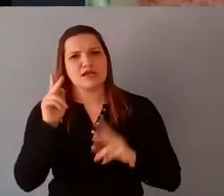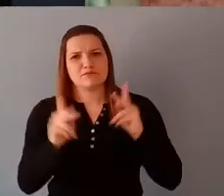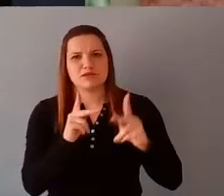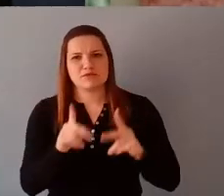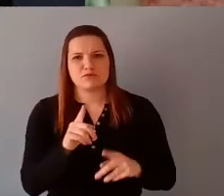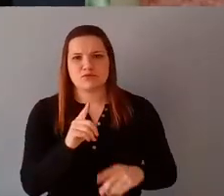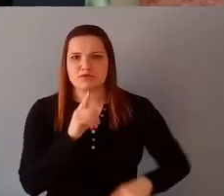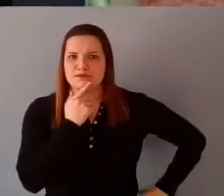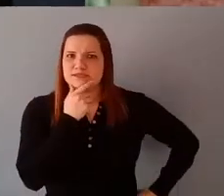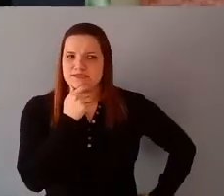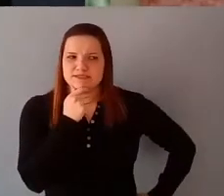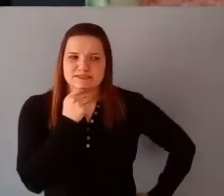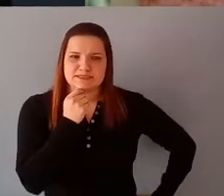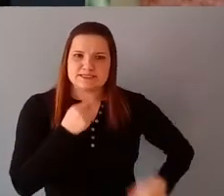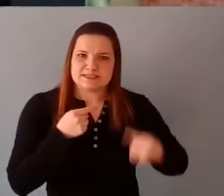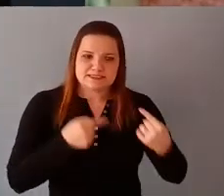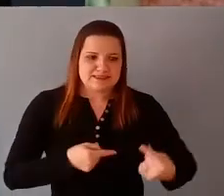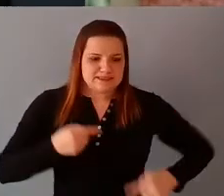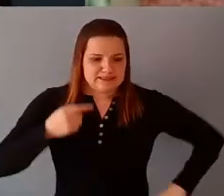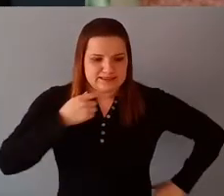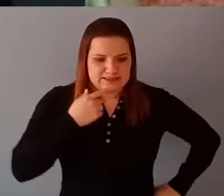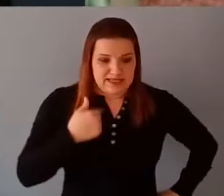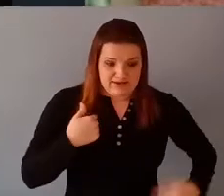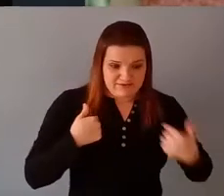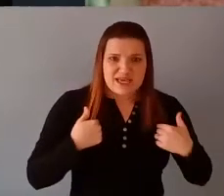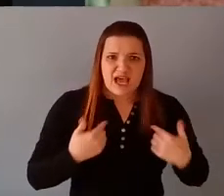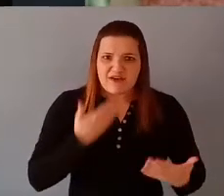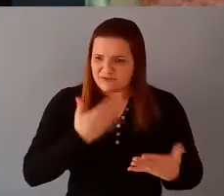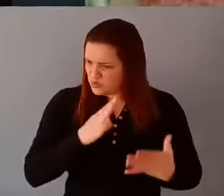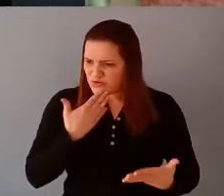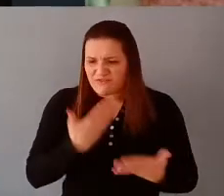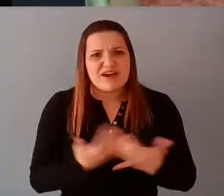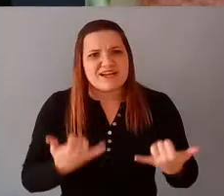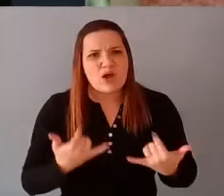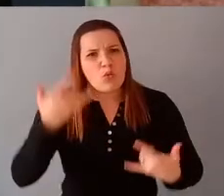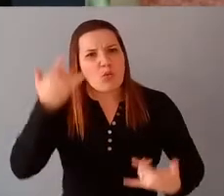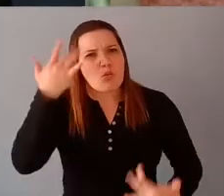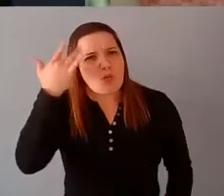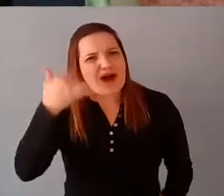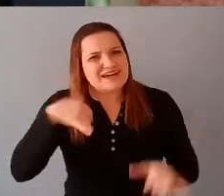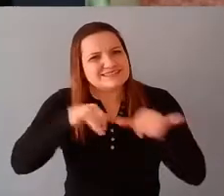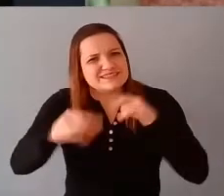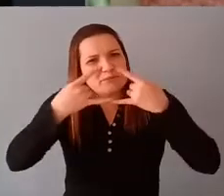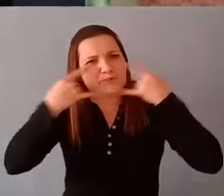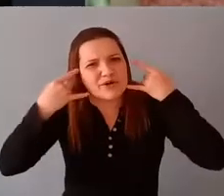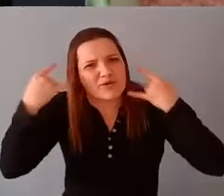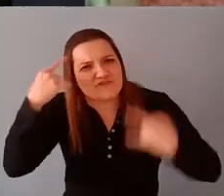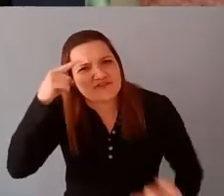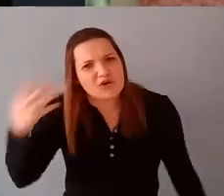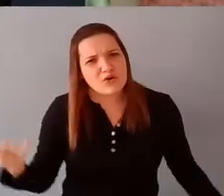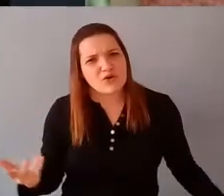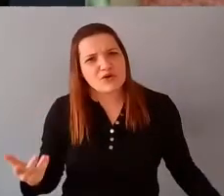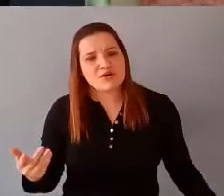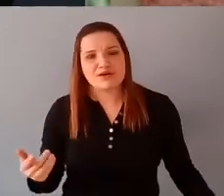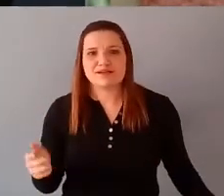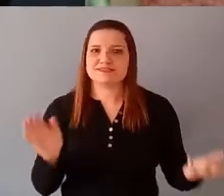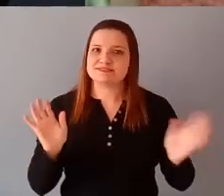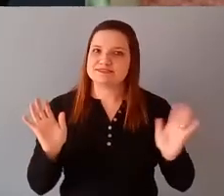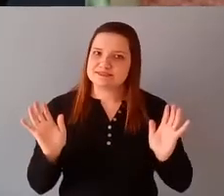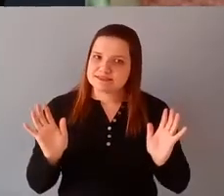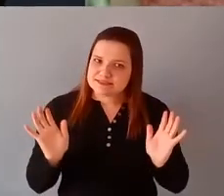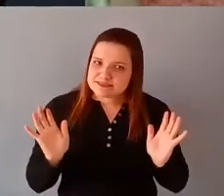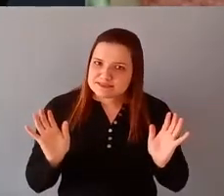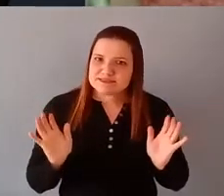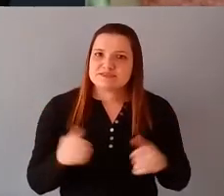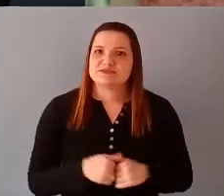really struggle. If I have immunity now, why am I still wearing a mask? And so we'll have to kind